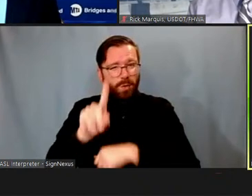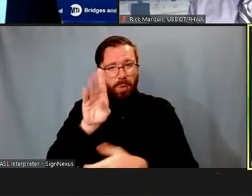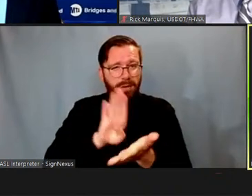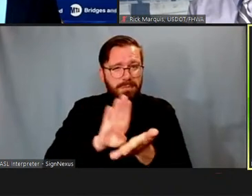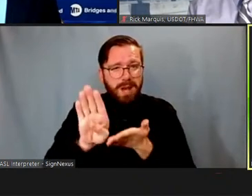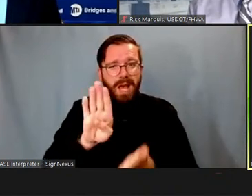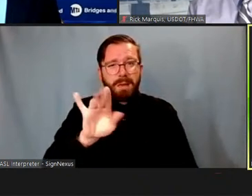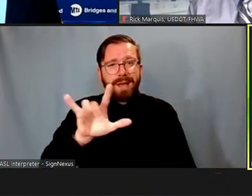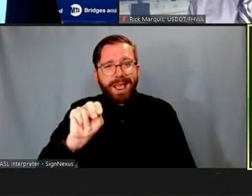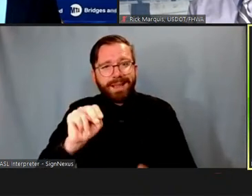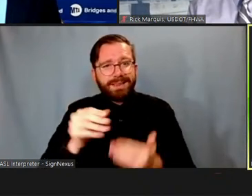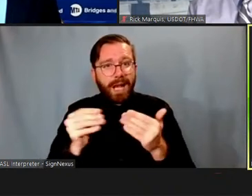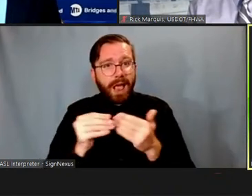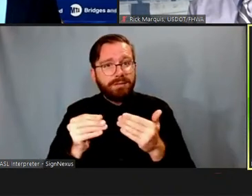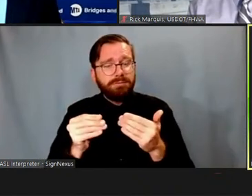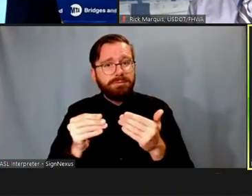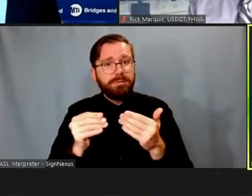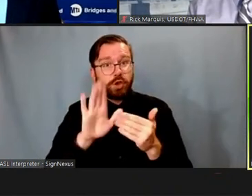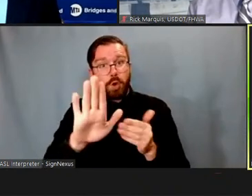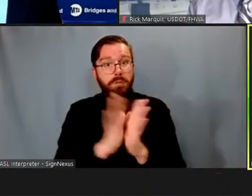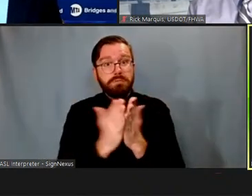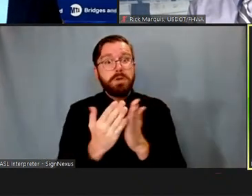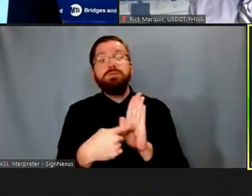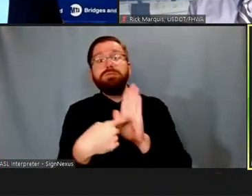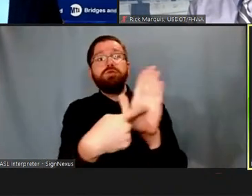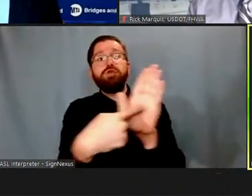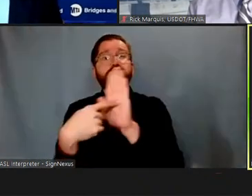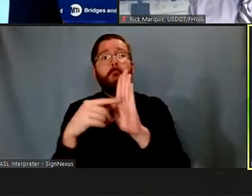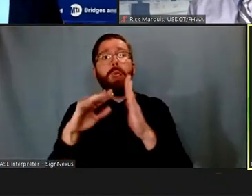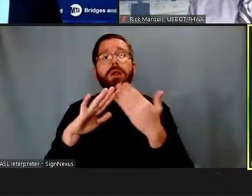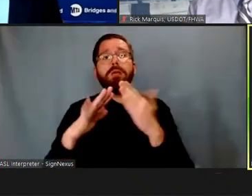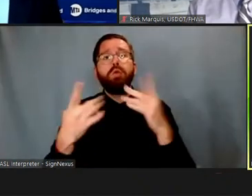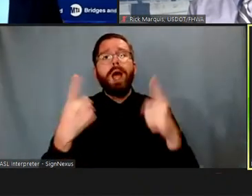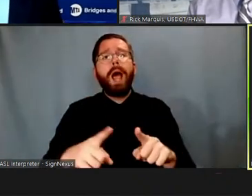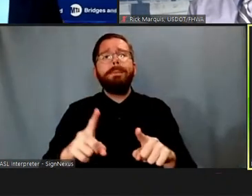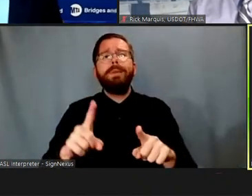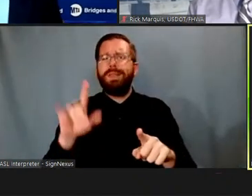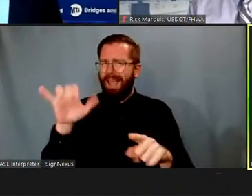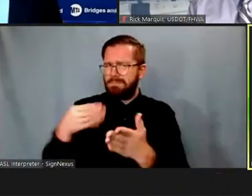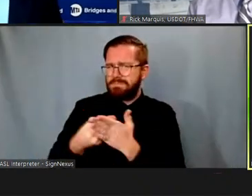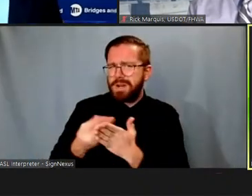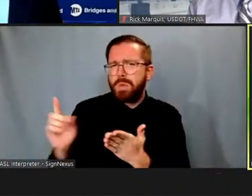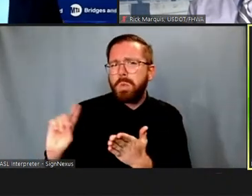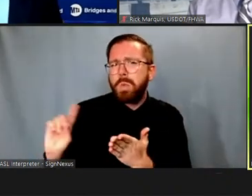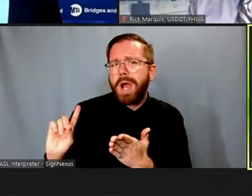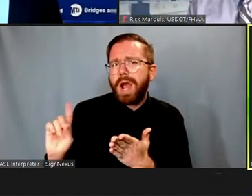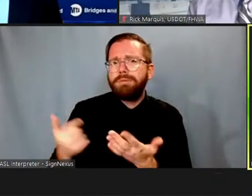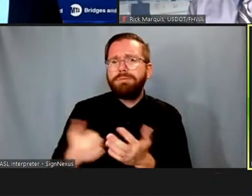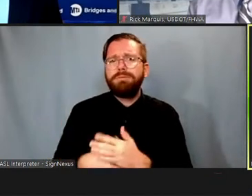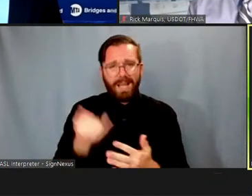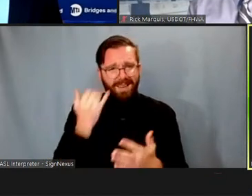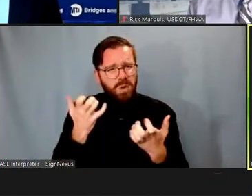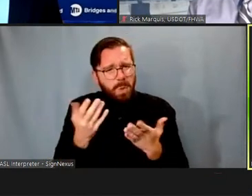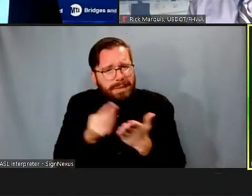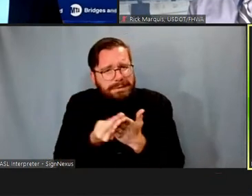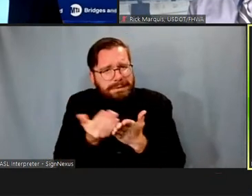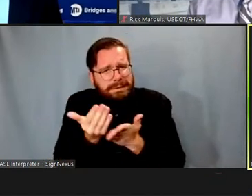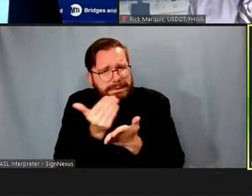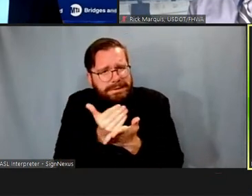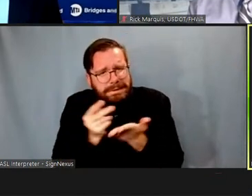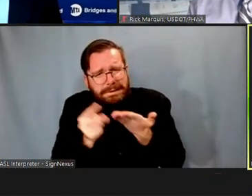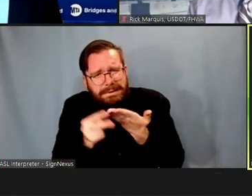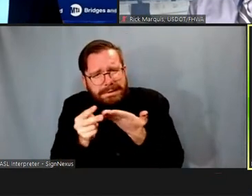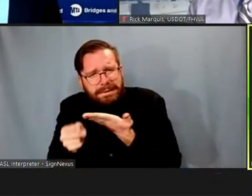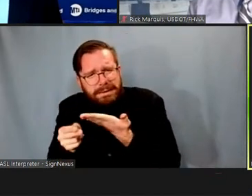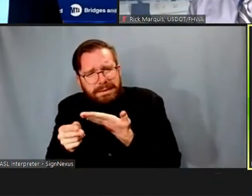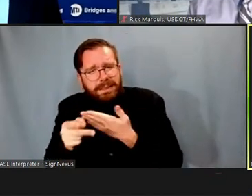went you know if you guys want to start trimming the fat you guys got to start trimming the fat within the mta because you guys don't know how to